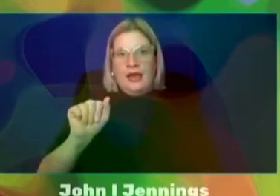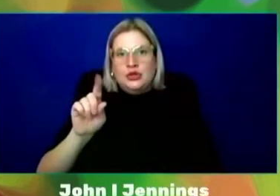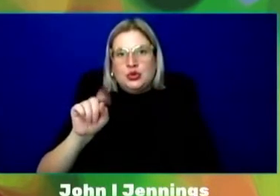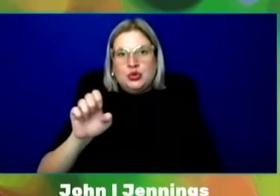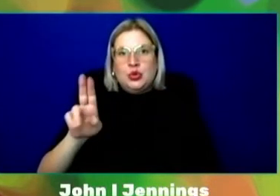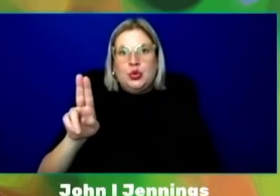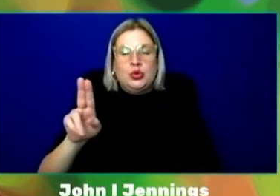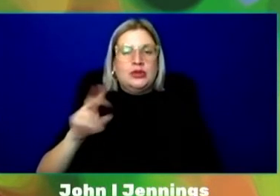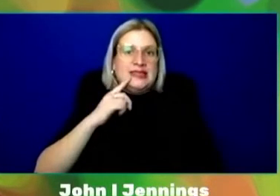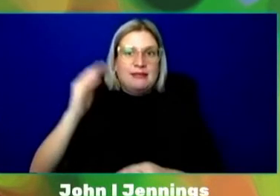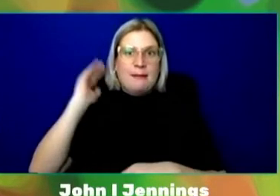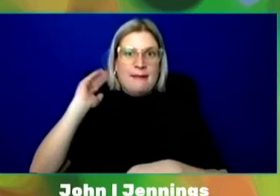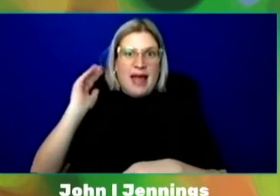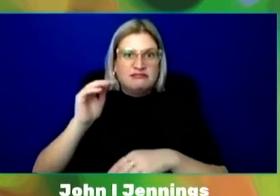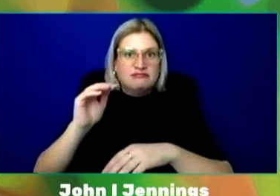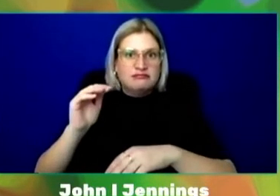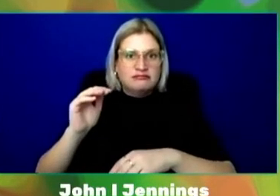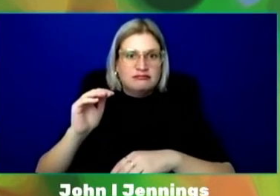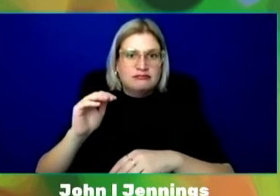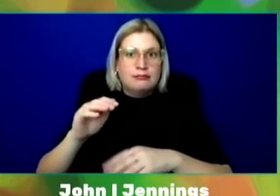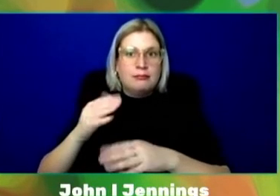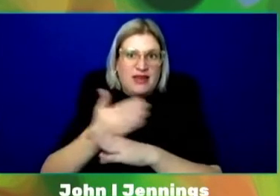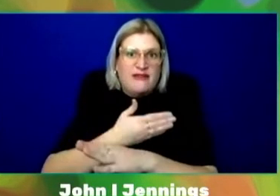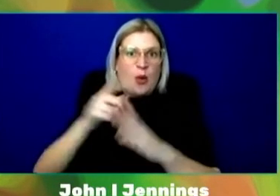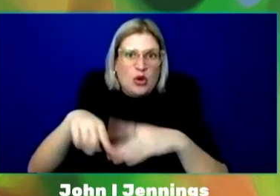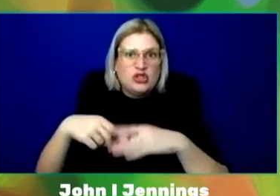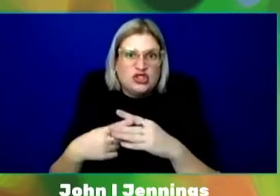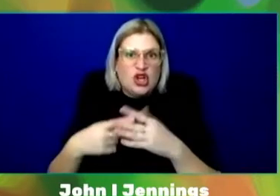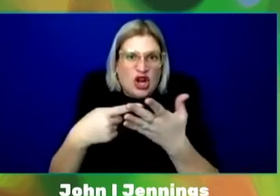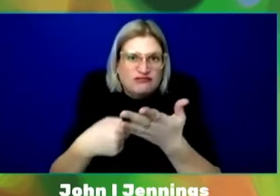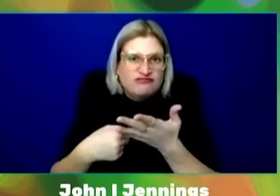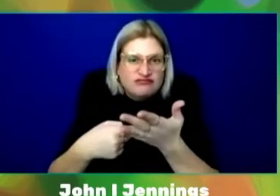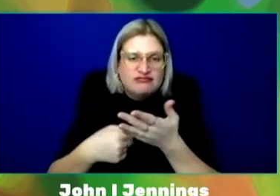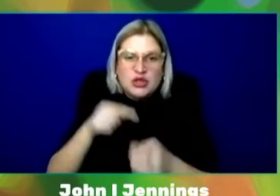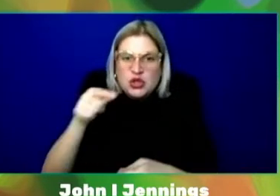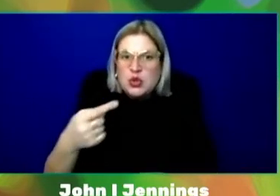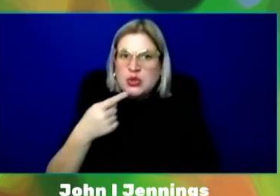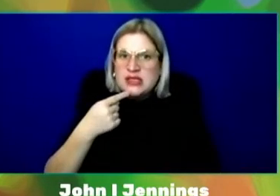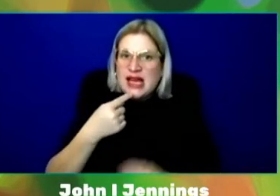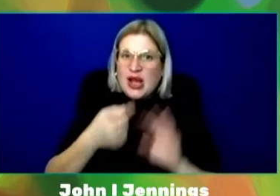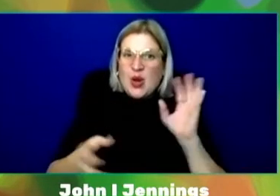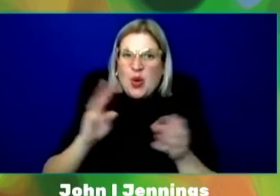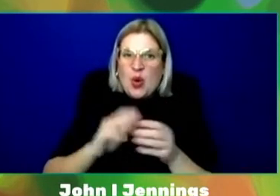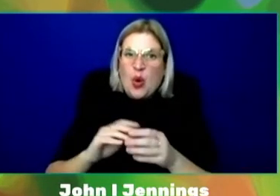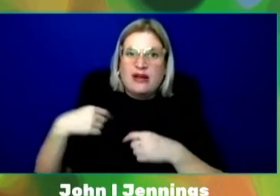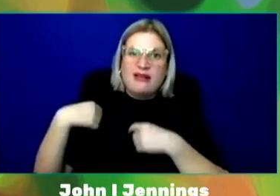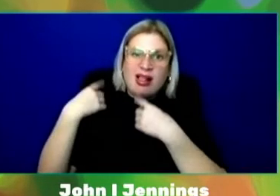backstage, when we started talking, when you all said 10 years, you know,